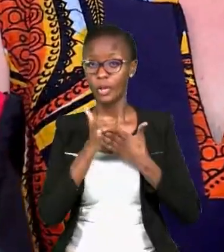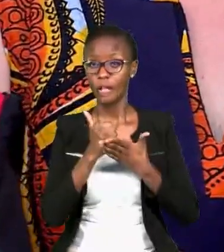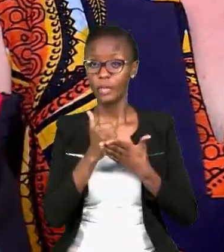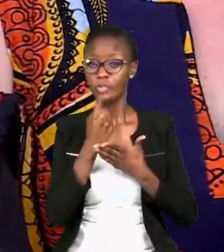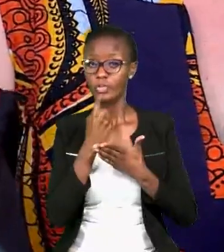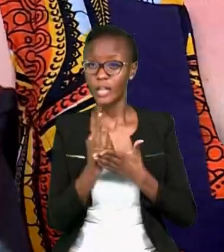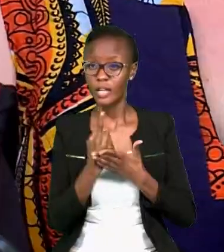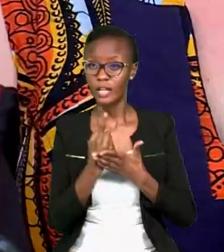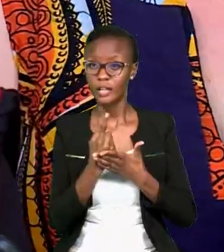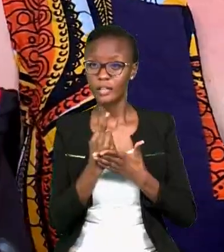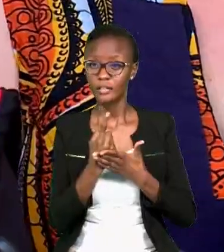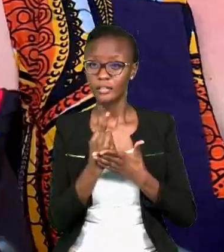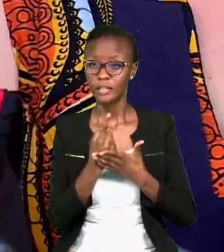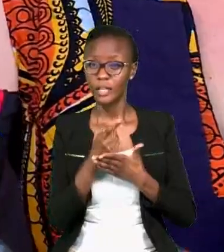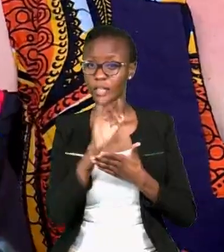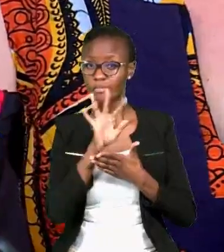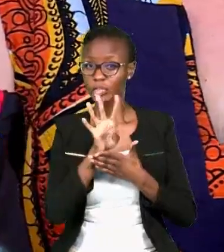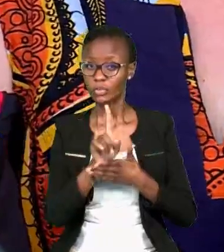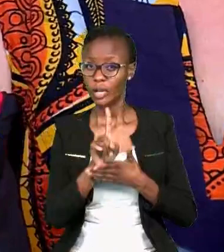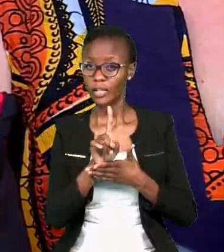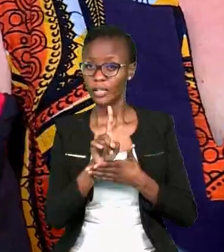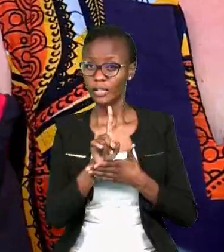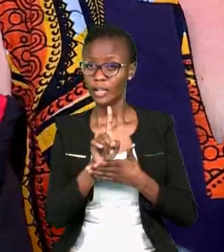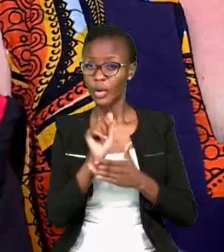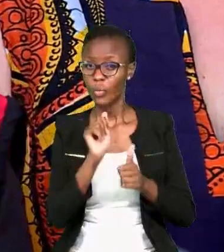31,940 persons, who translates to about